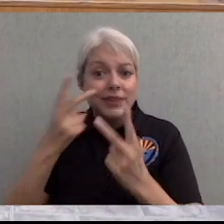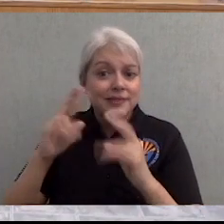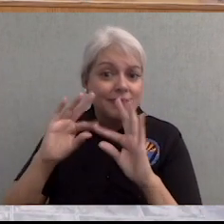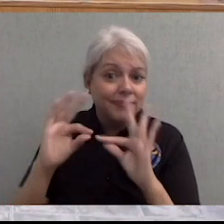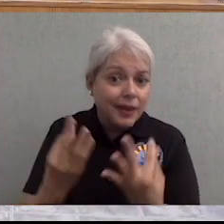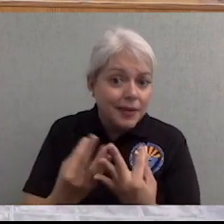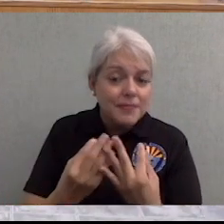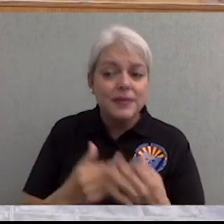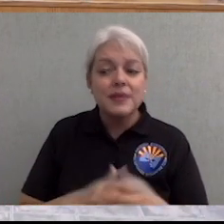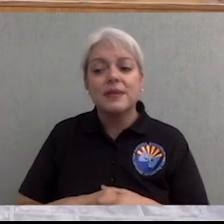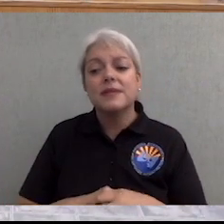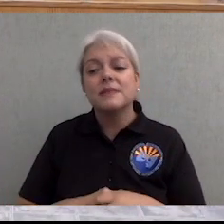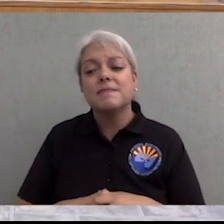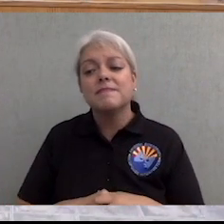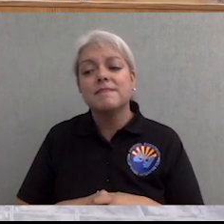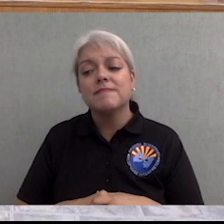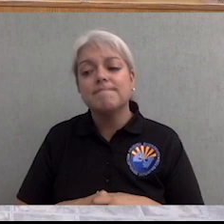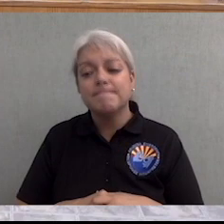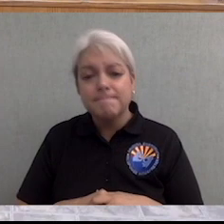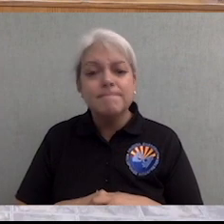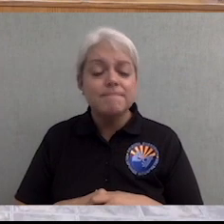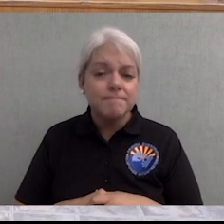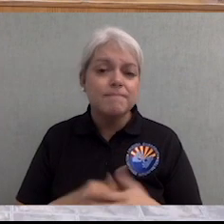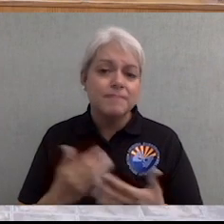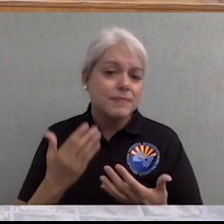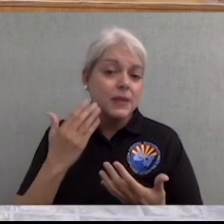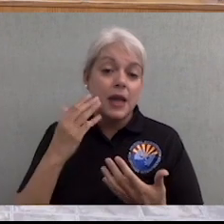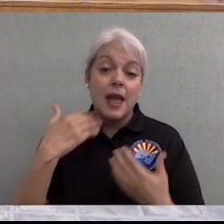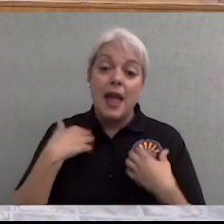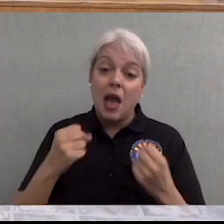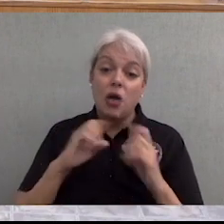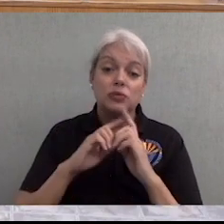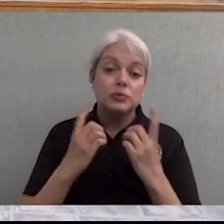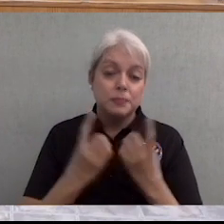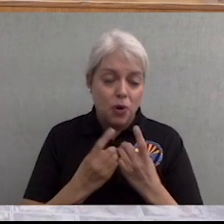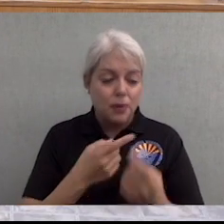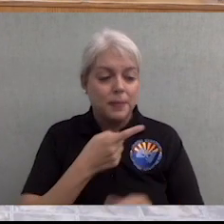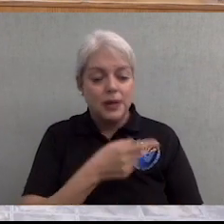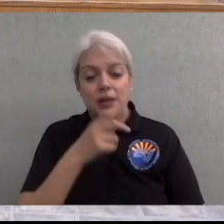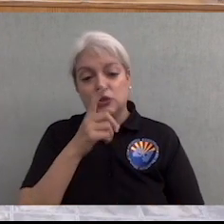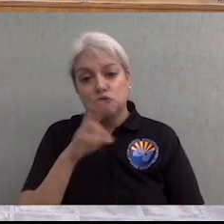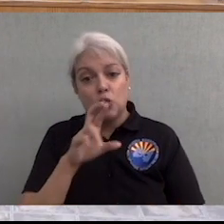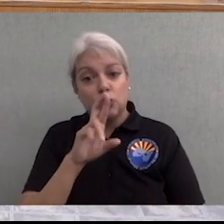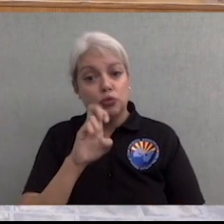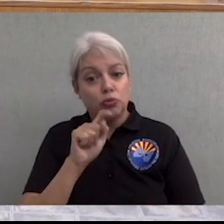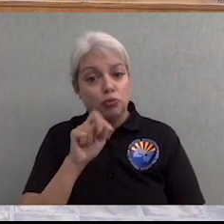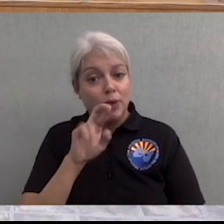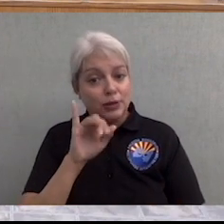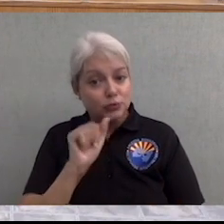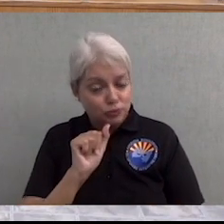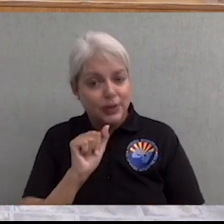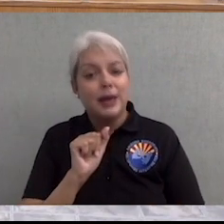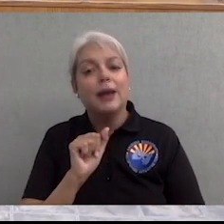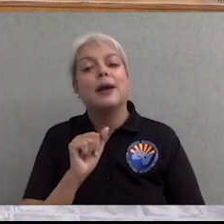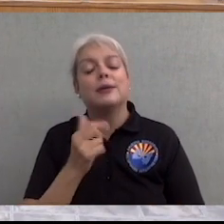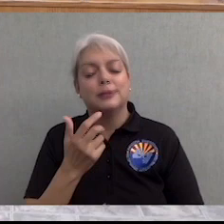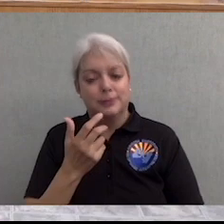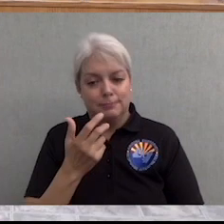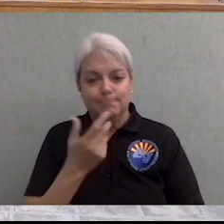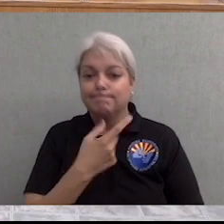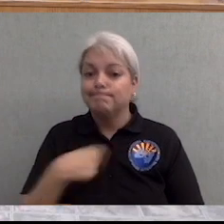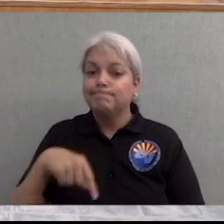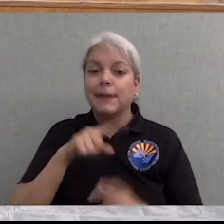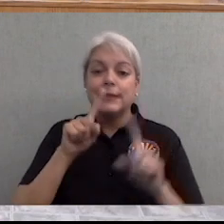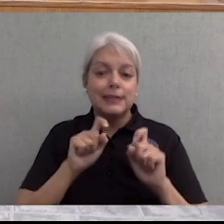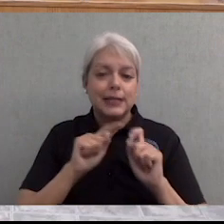And the health department, Dr. Renteria, and the testing team have tried to figure out ways to make